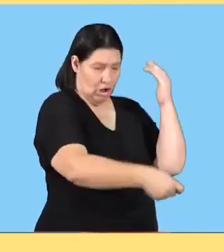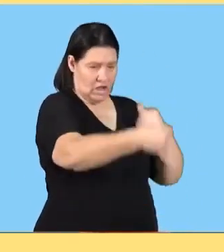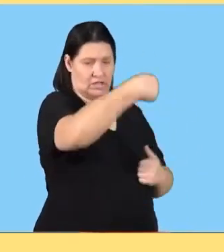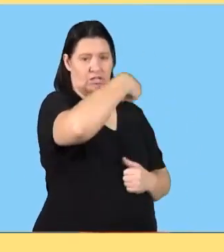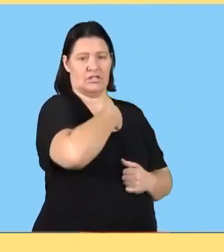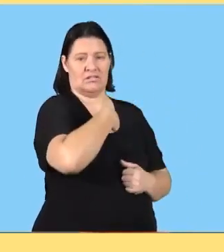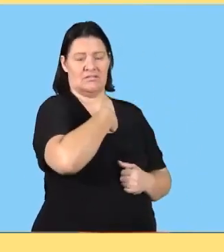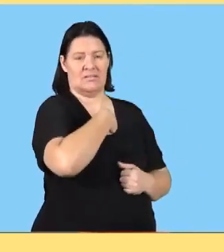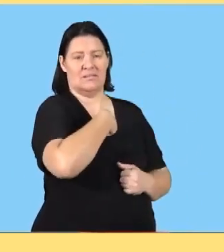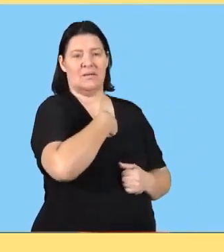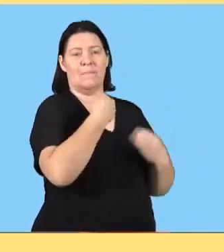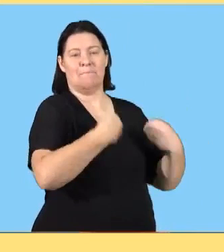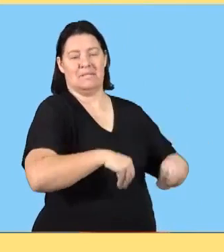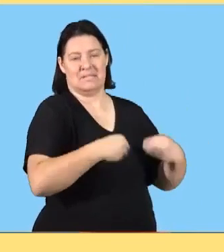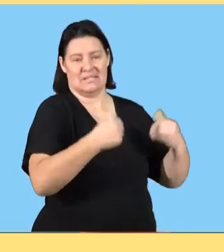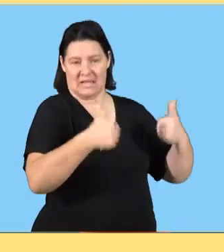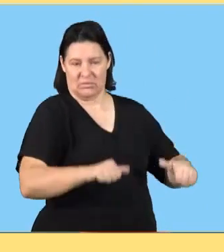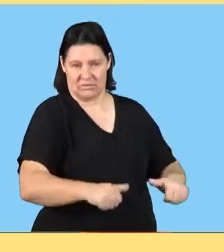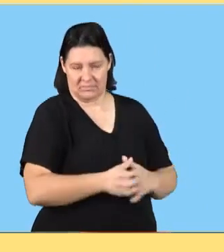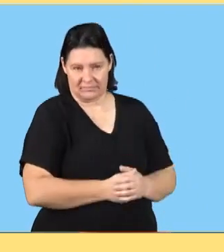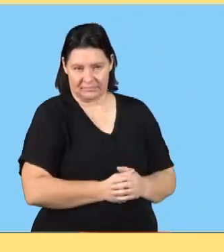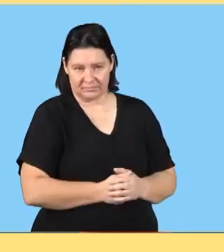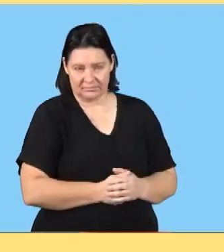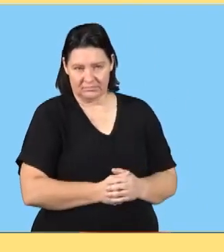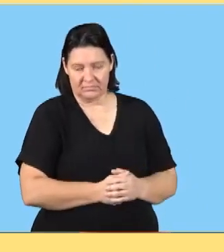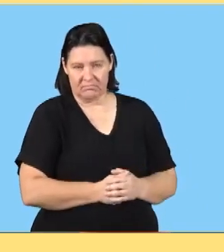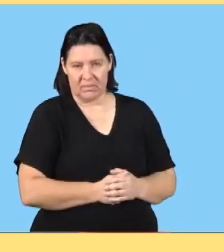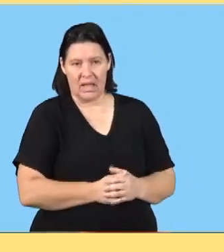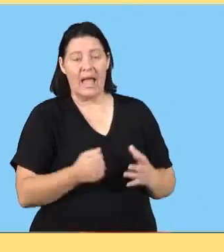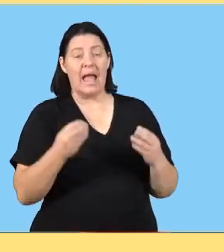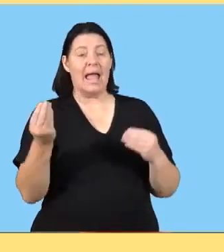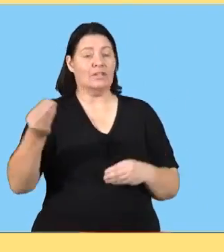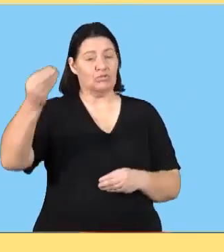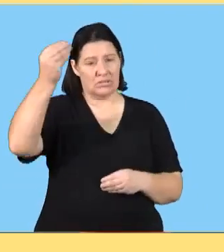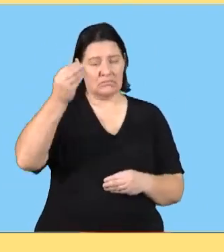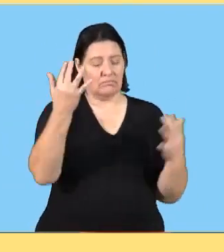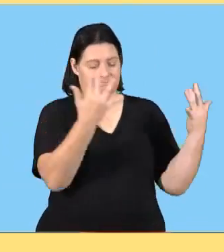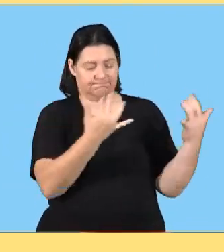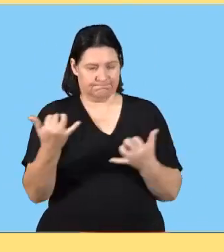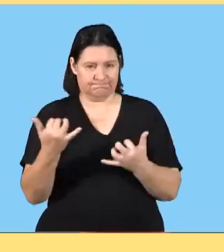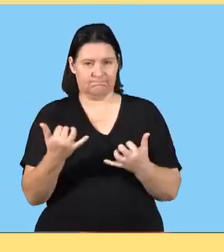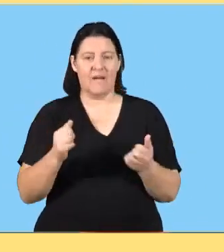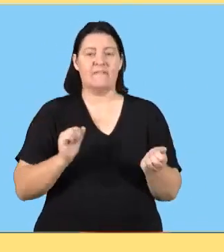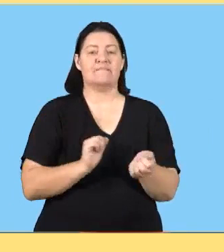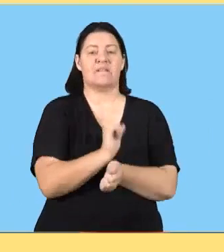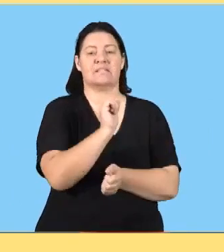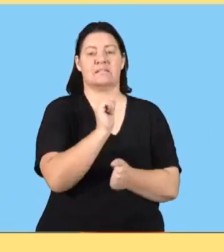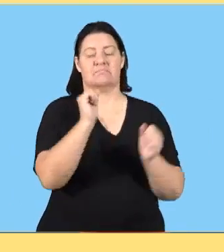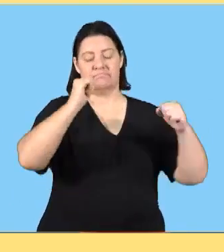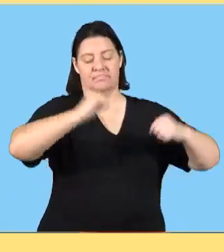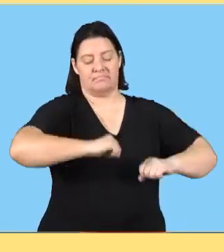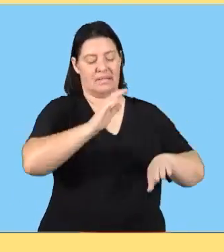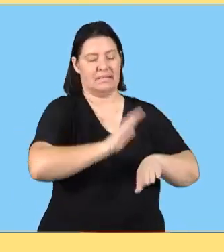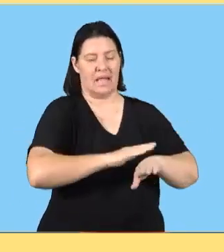charge interest on the business account. Interest is calculated according to a fixed rate